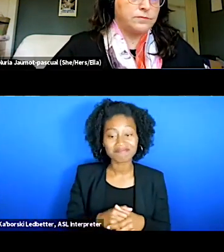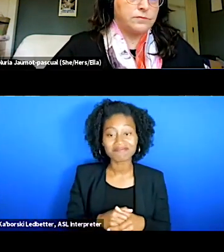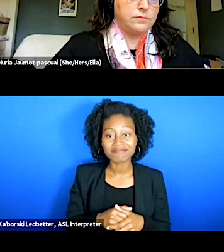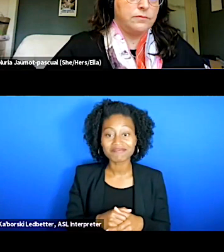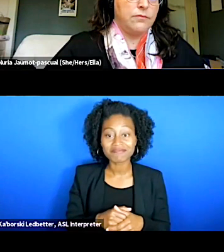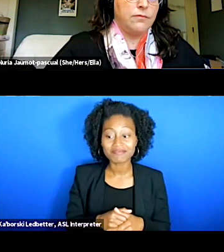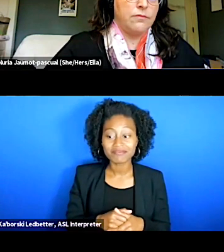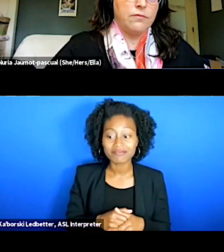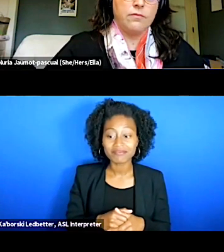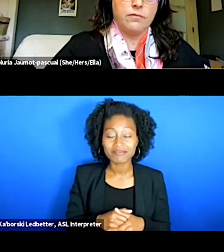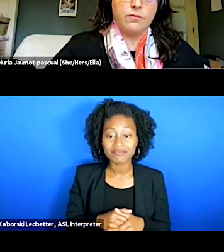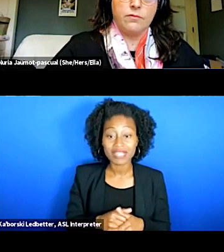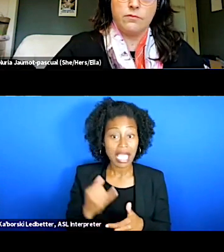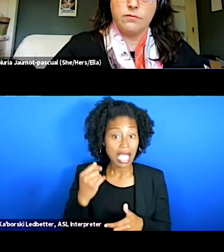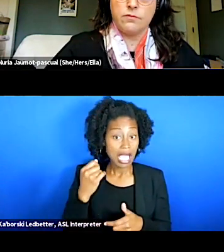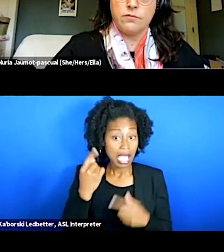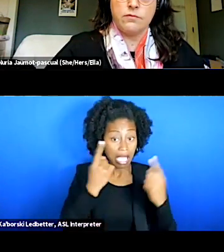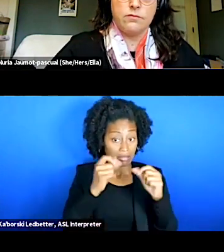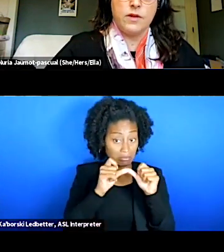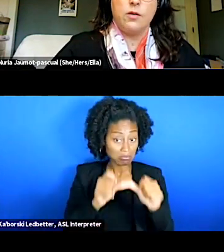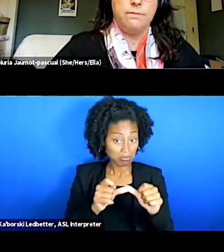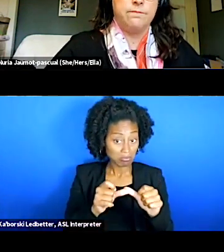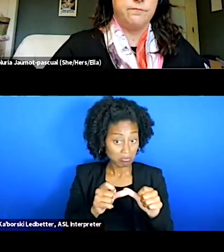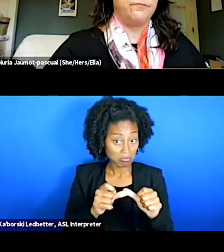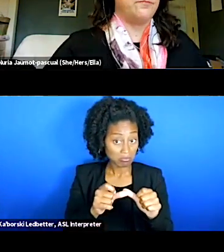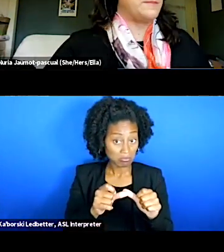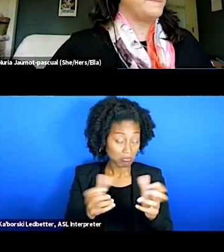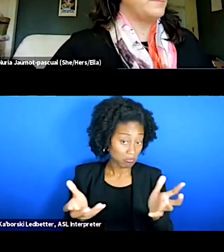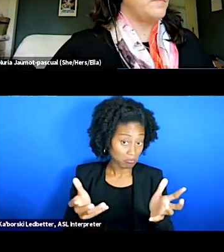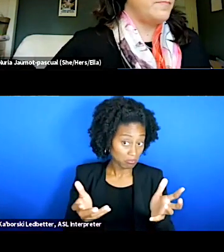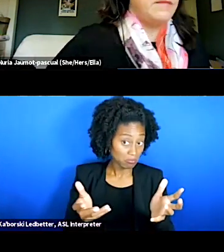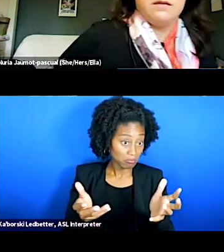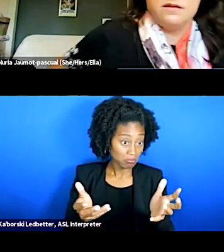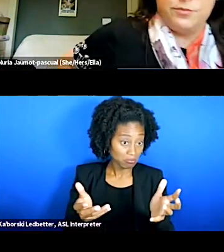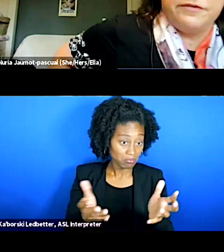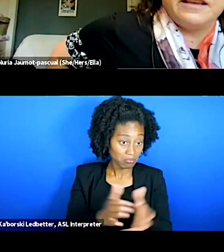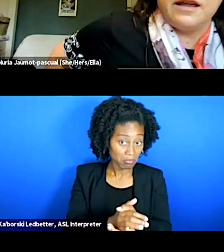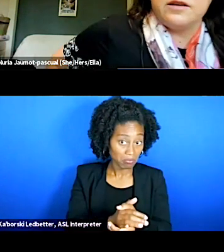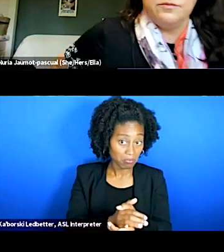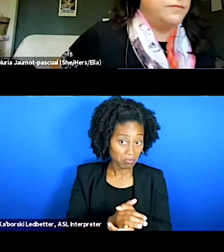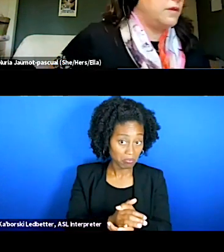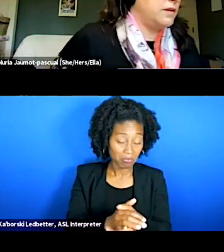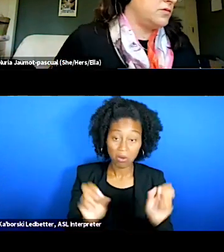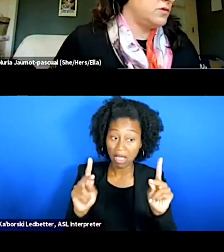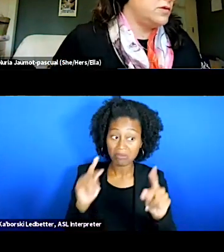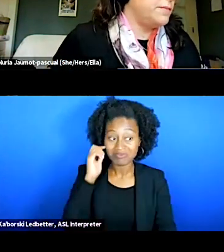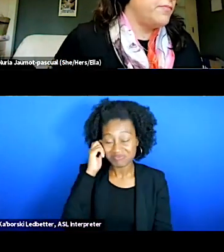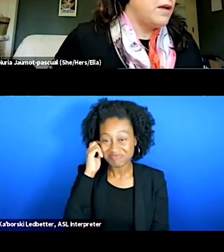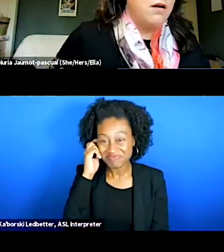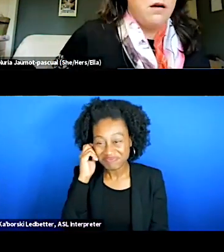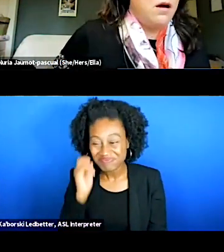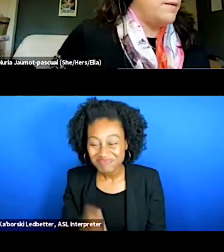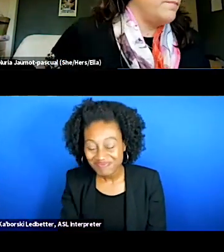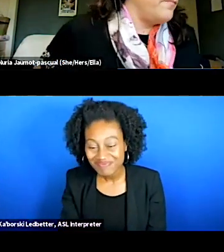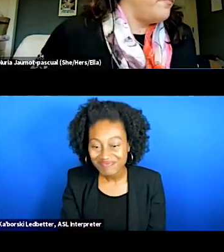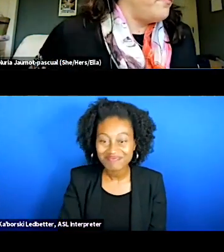If you want, I think we can continue. So okay. We'll keep us on track. Yes, perfect. Thank you. Thank you, George.